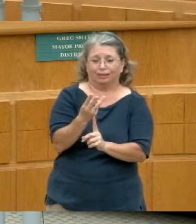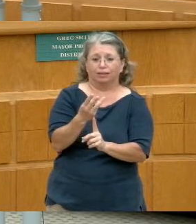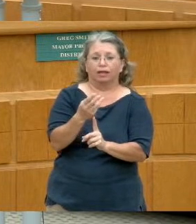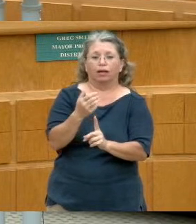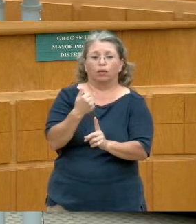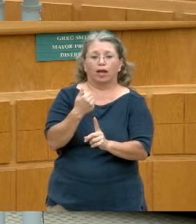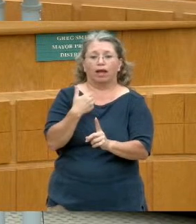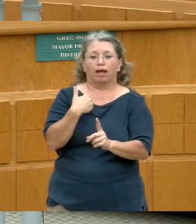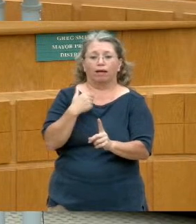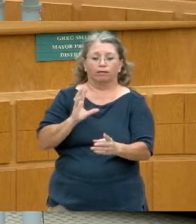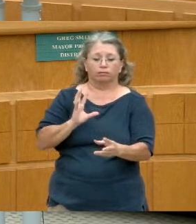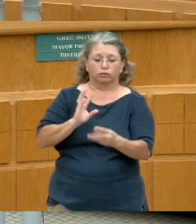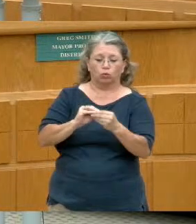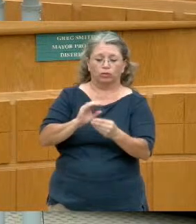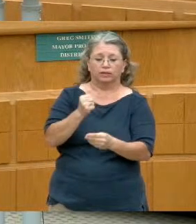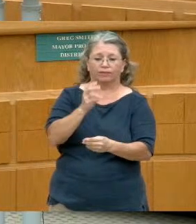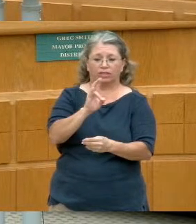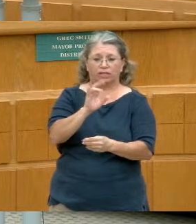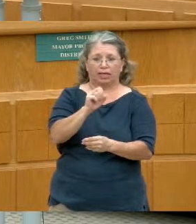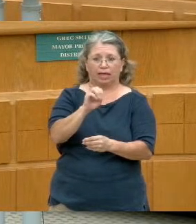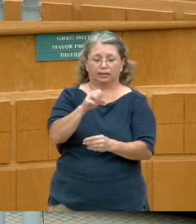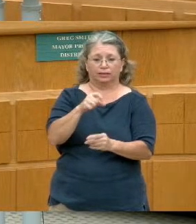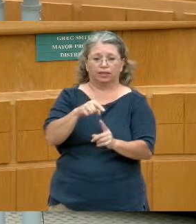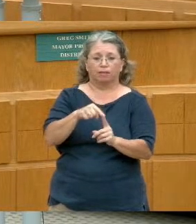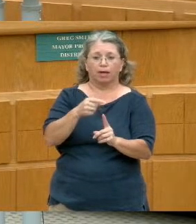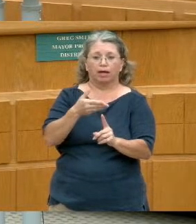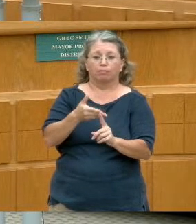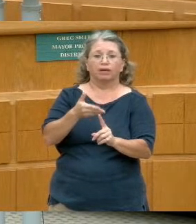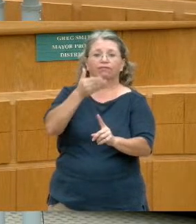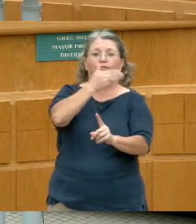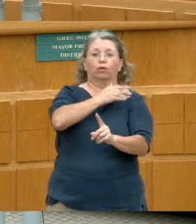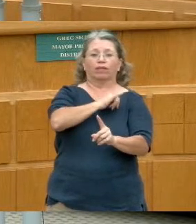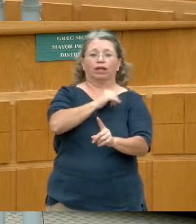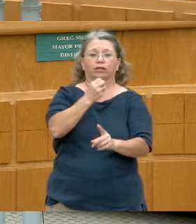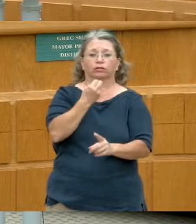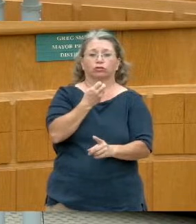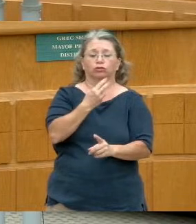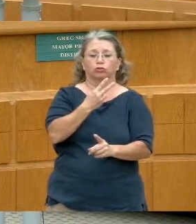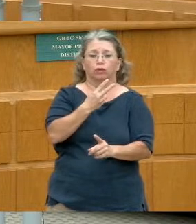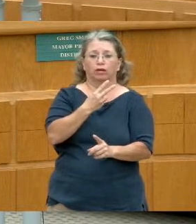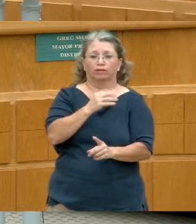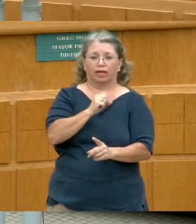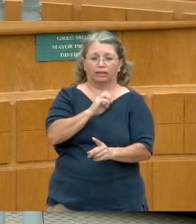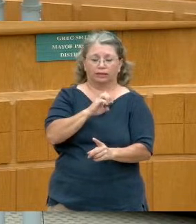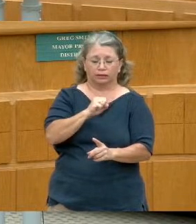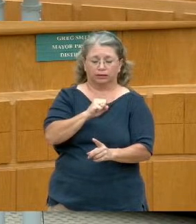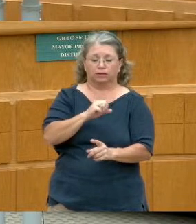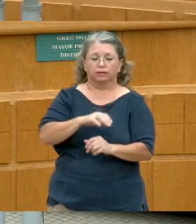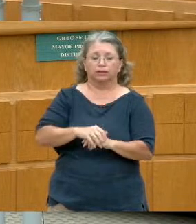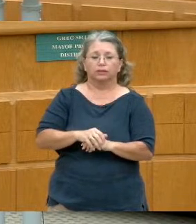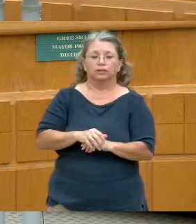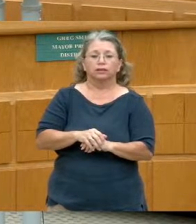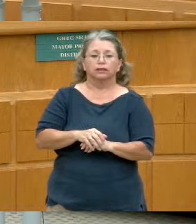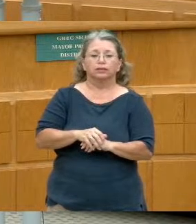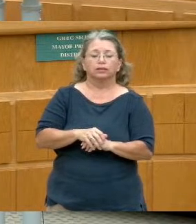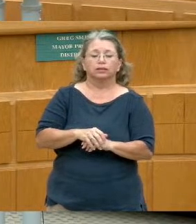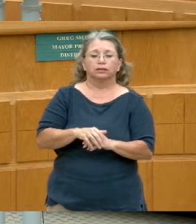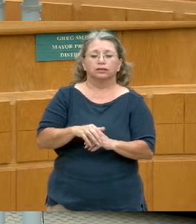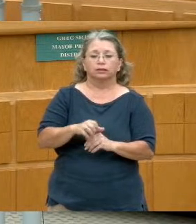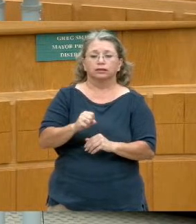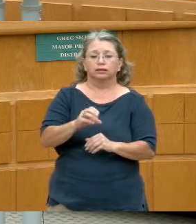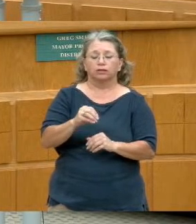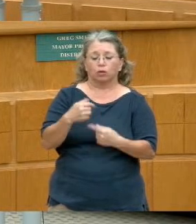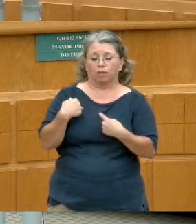period. But when we look back the week prior to that, it was just 12 cases, or not 12, not just, but 12 cases. So 17 for